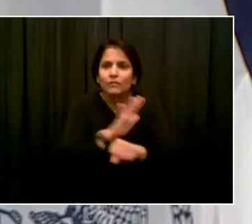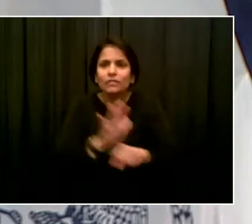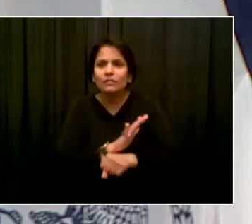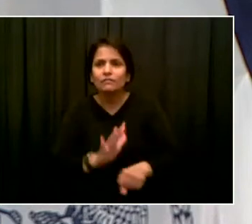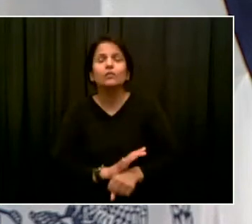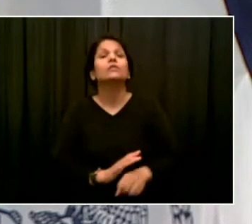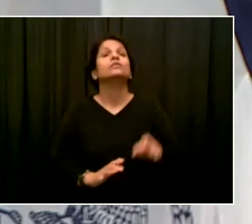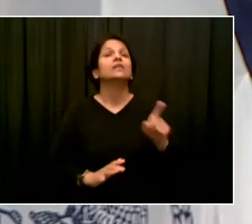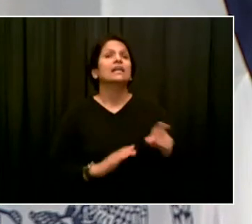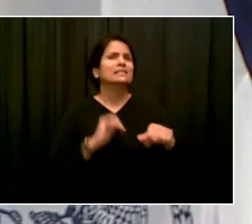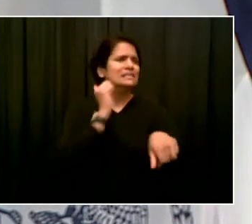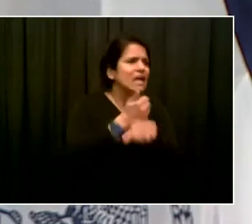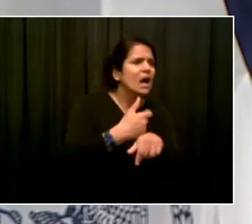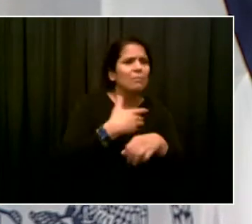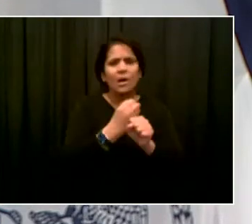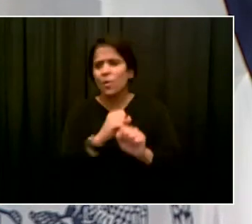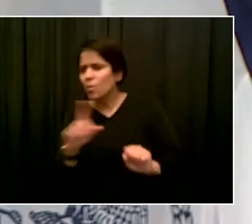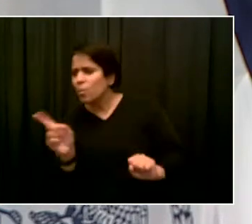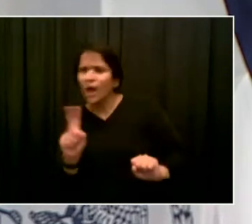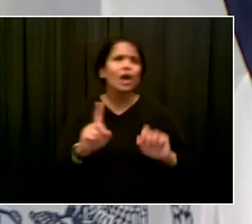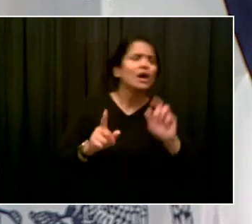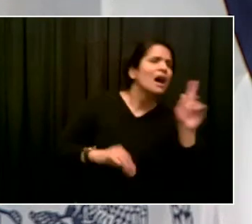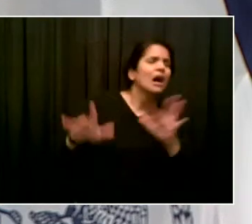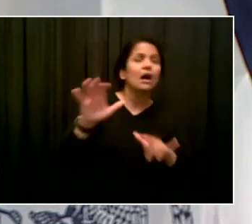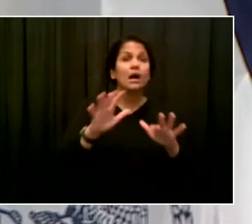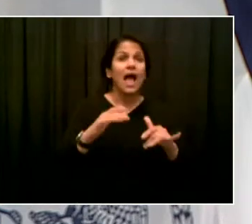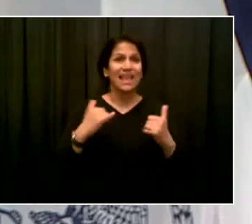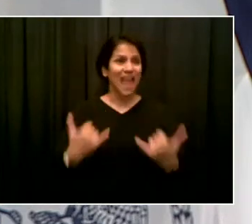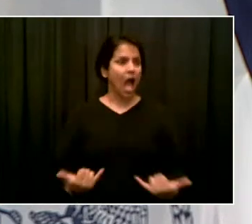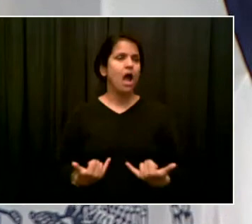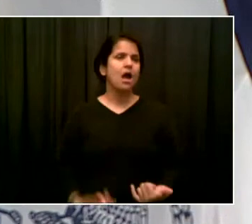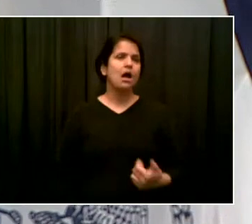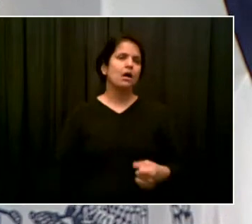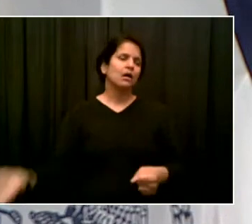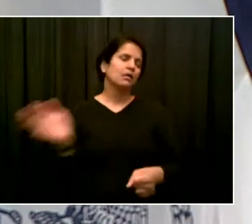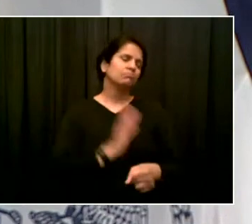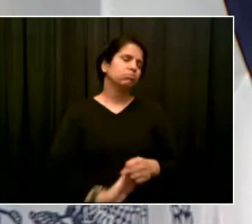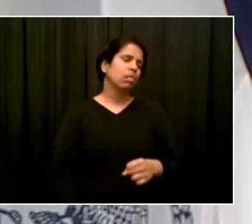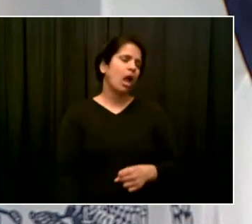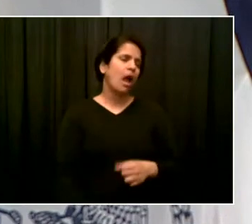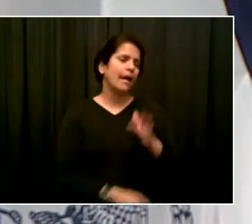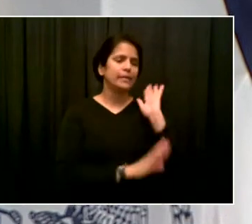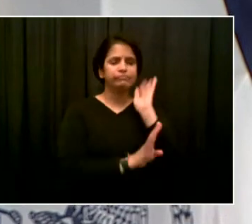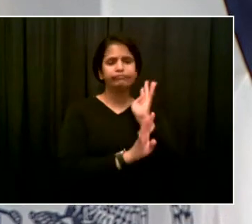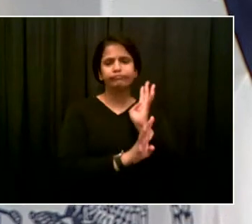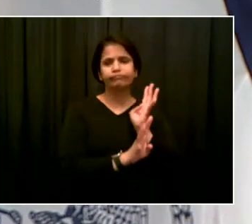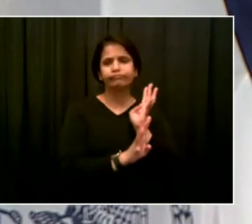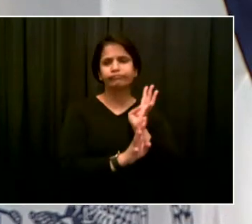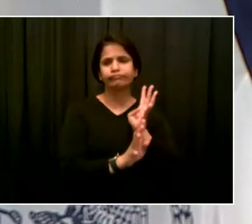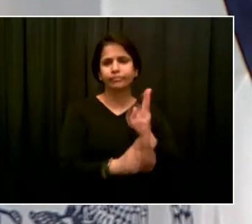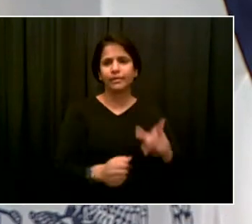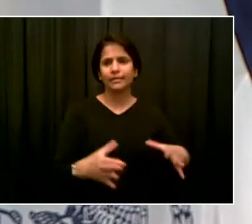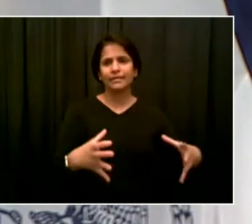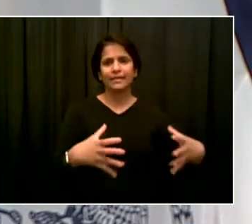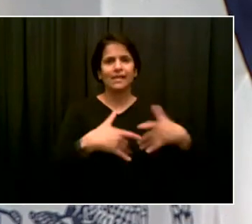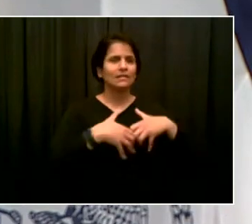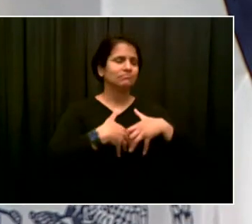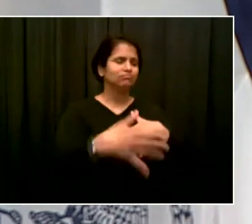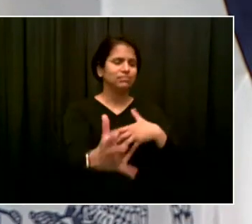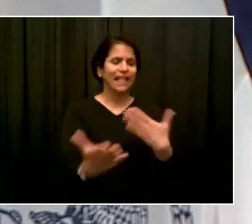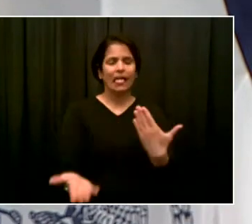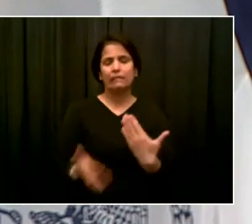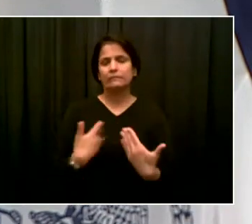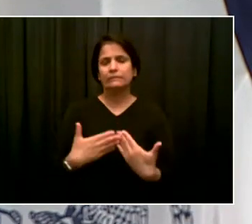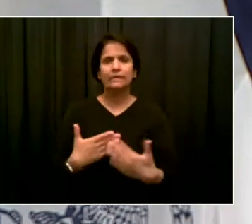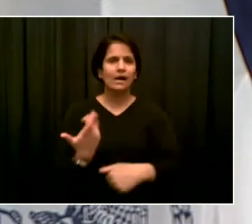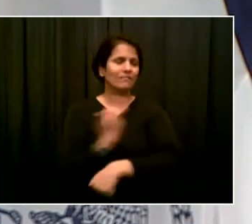all. Making it convenient, I think this will be the number one difference maker, because I certainly have come across many, many